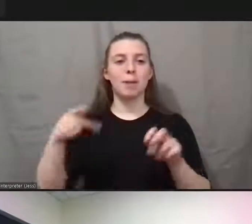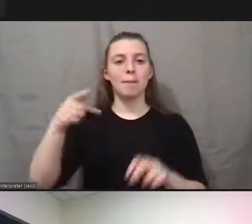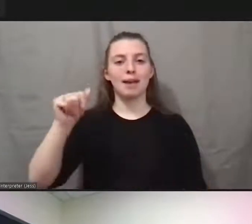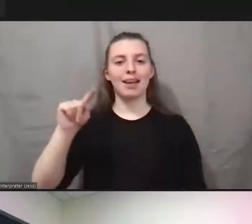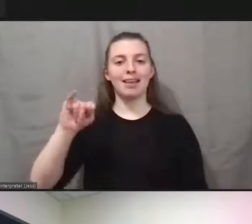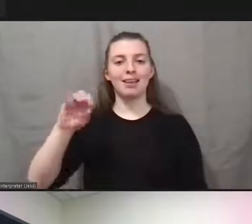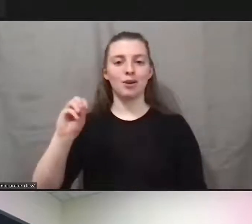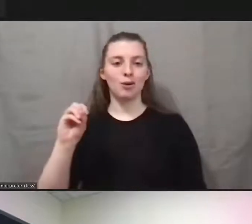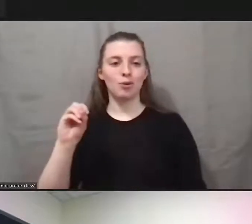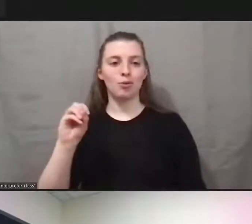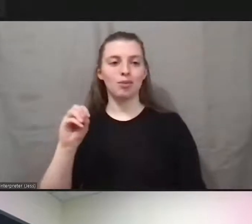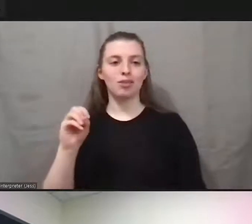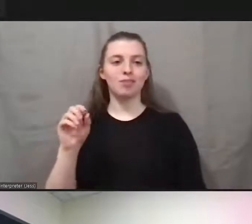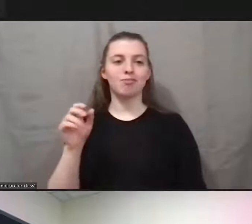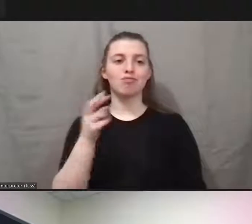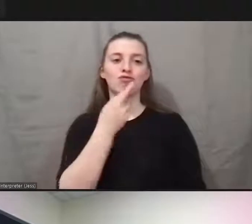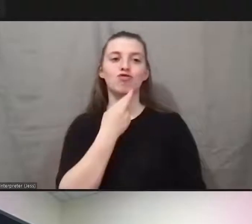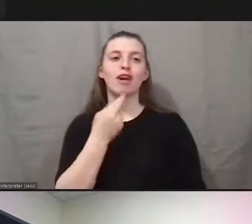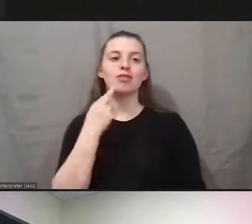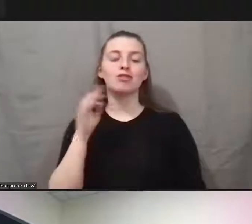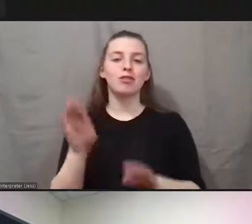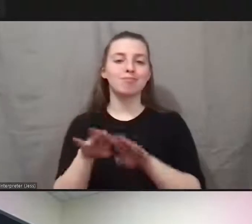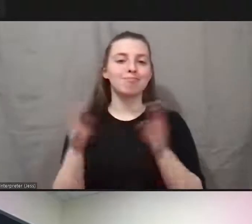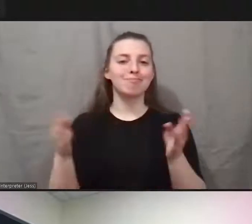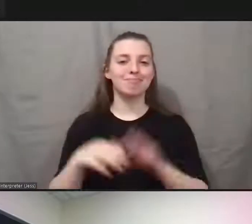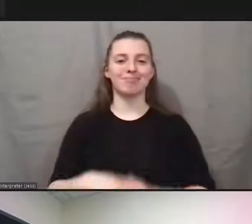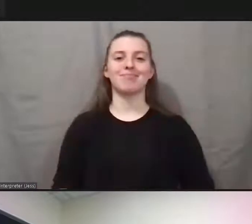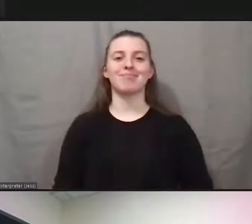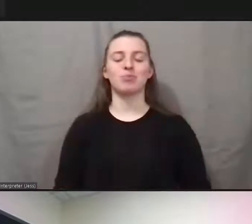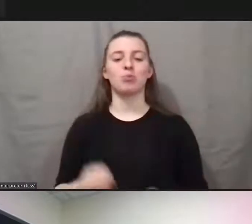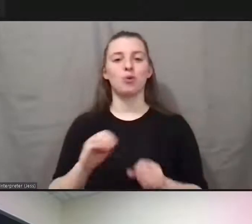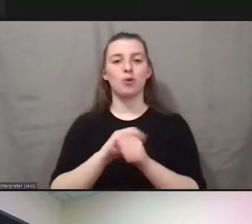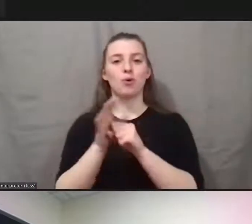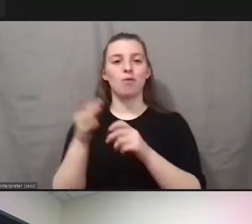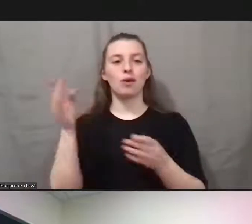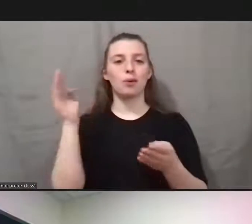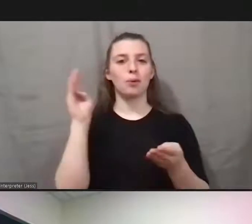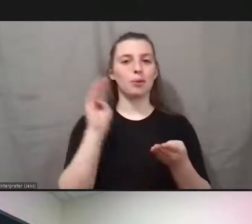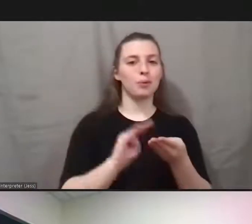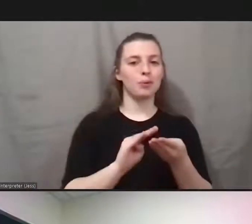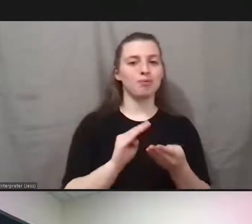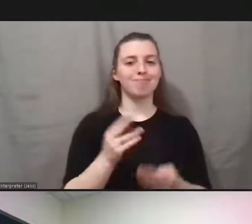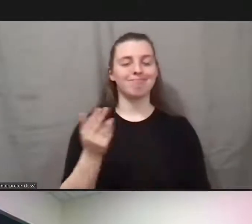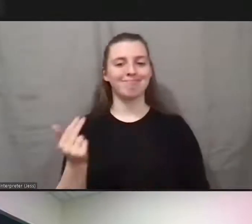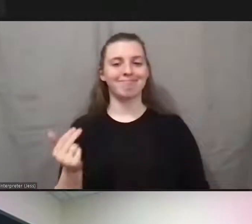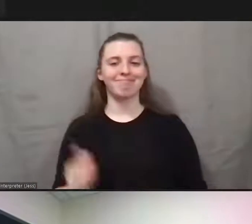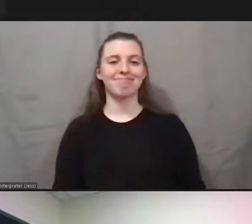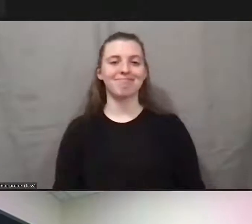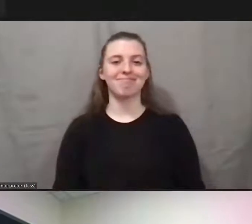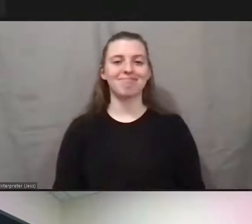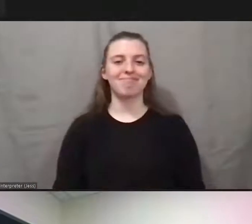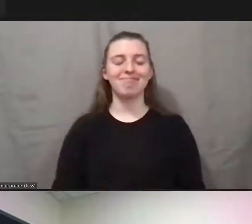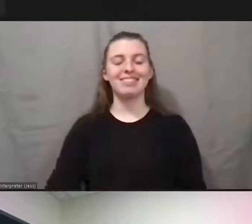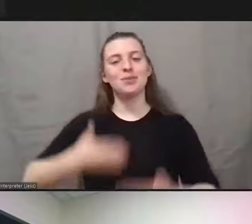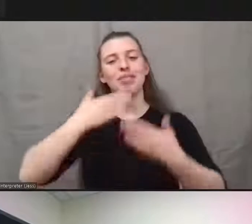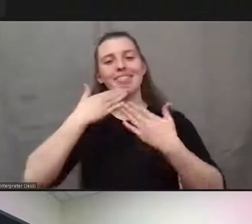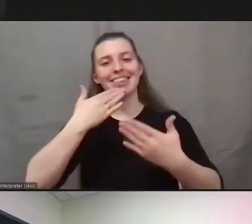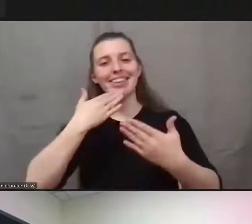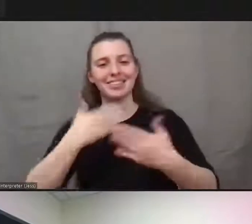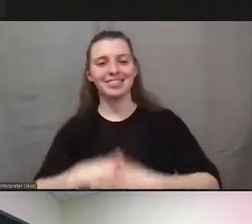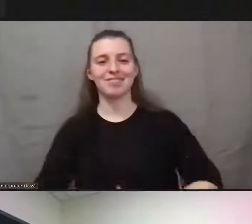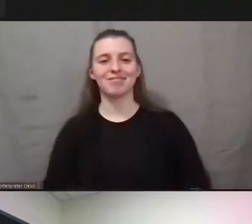future as we get away from COVID and we're all feeling a little bit better. So thank you all.